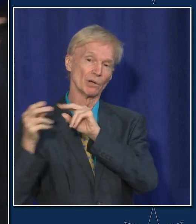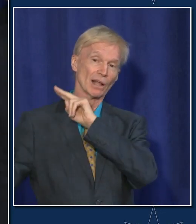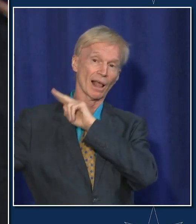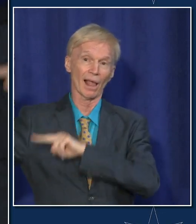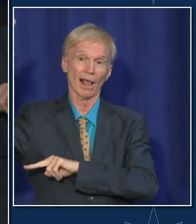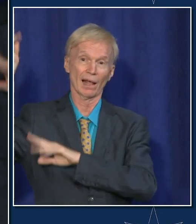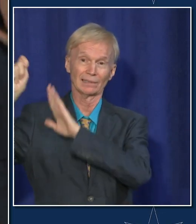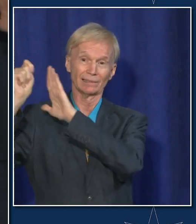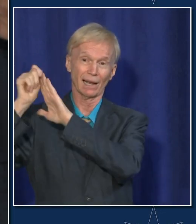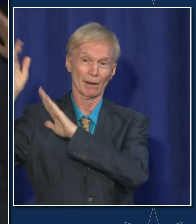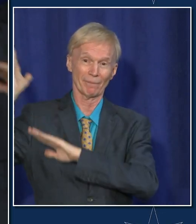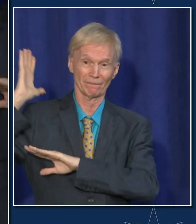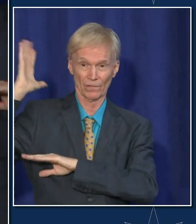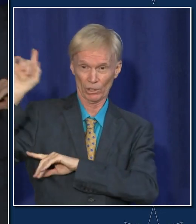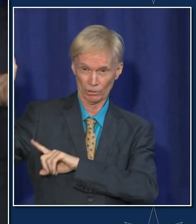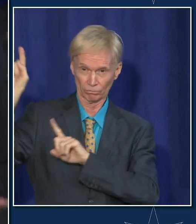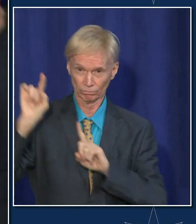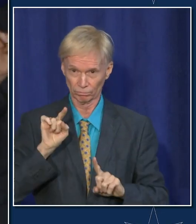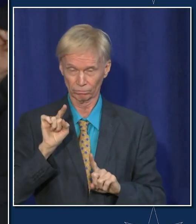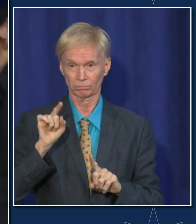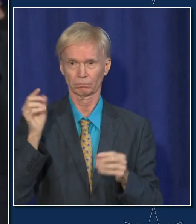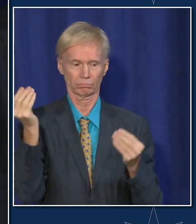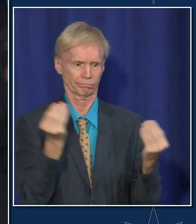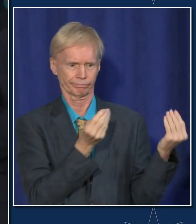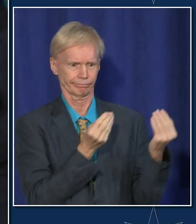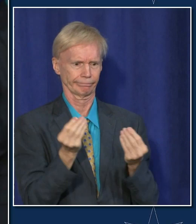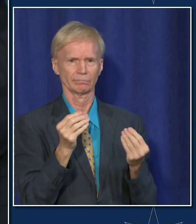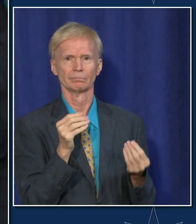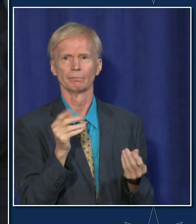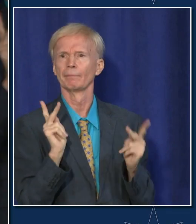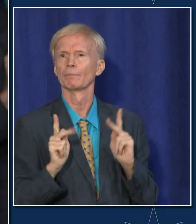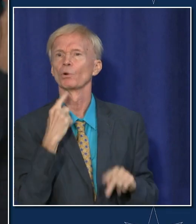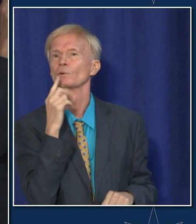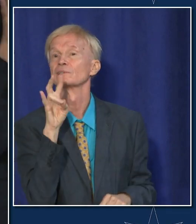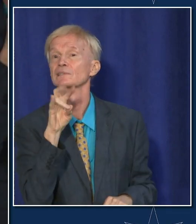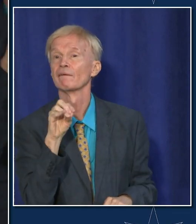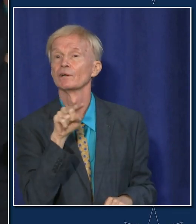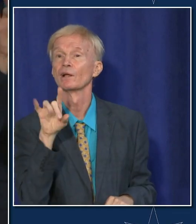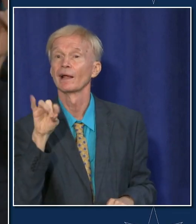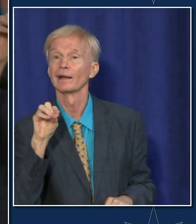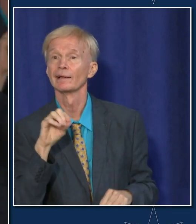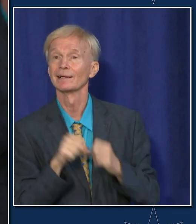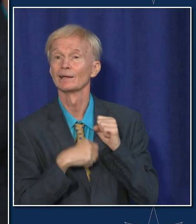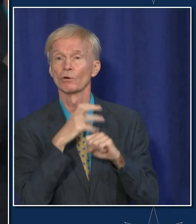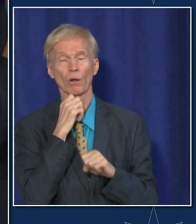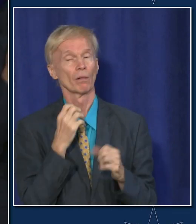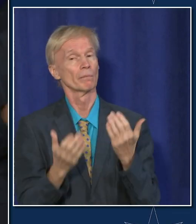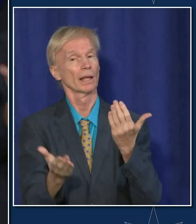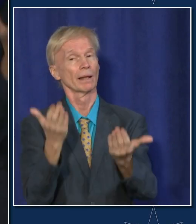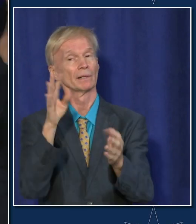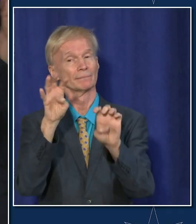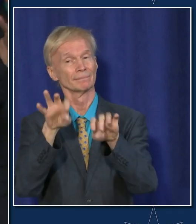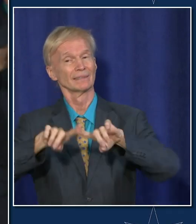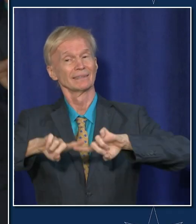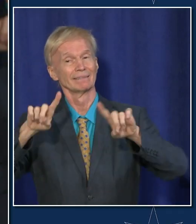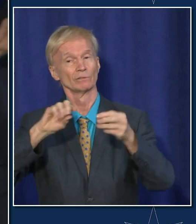high and it brought a lot of, 70 and 80-year-olds, that could be a different story in the future. My hope is we